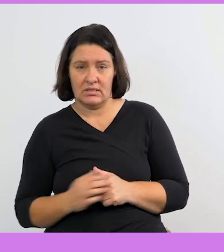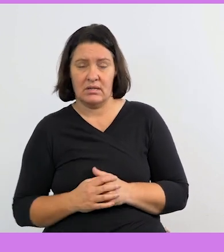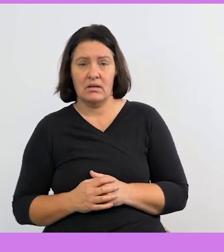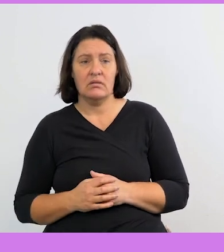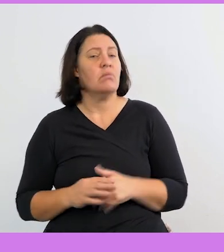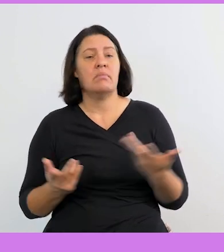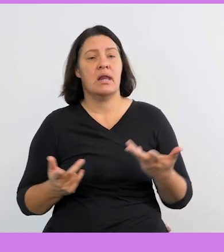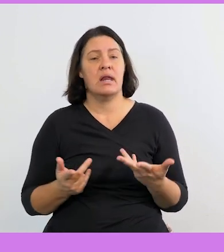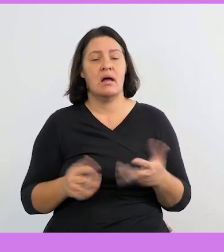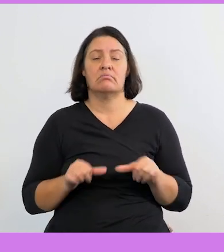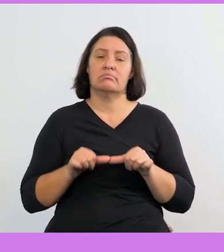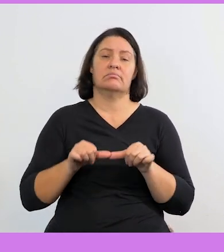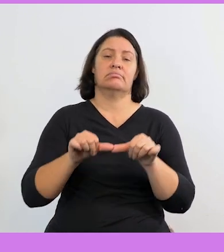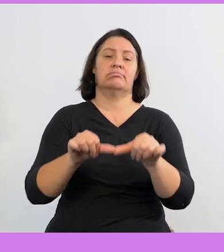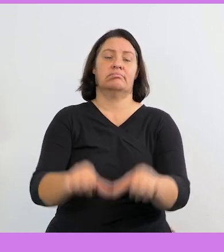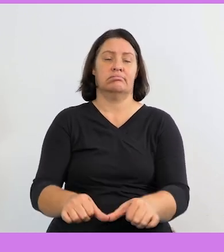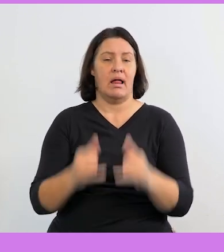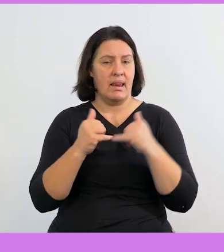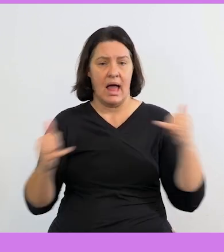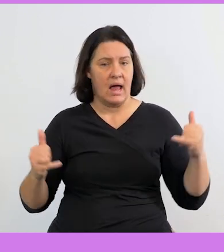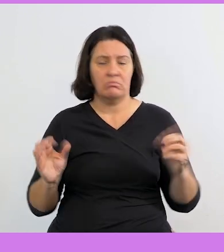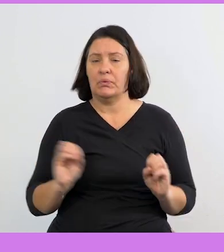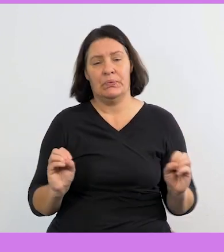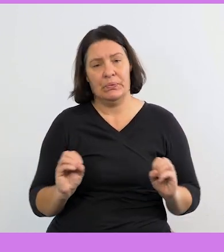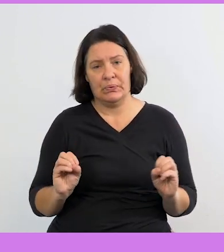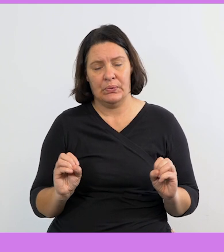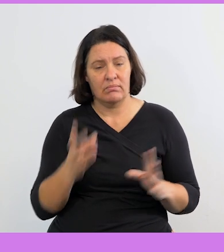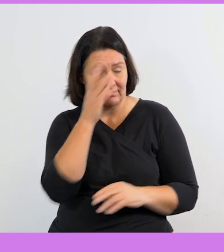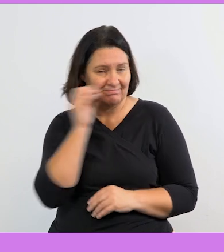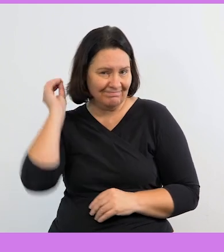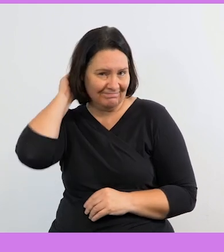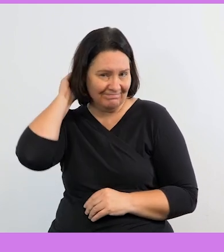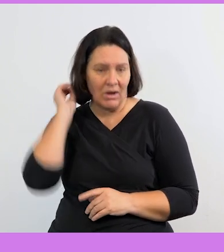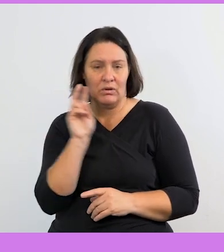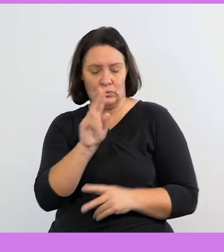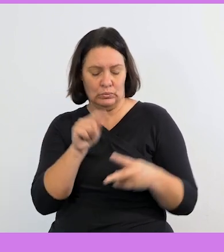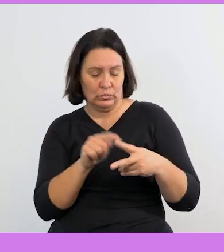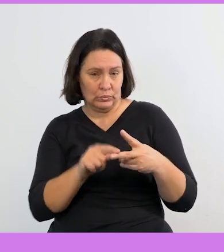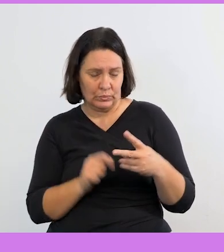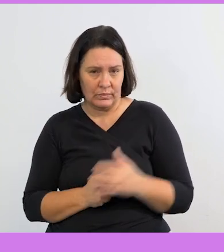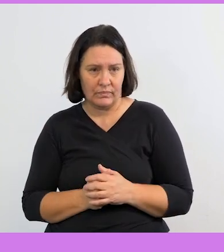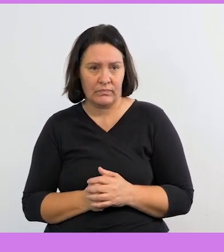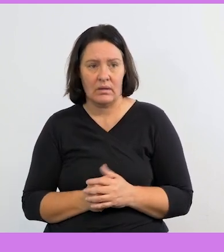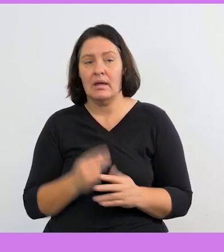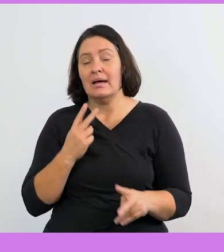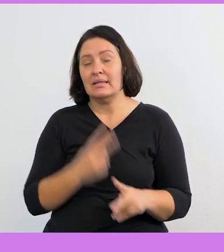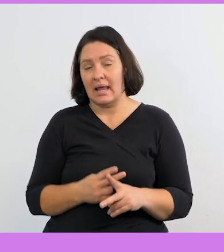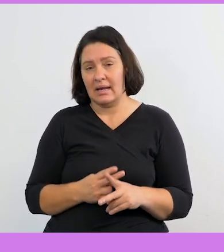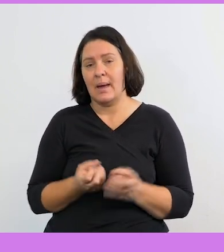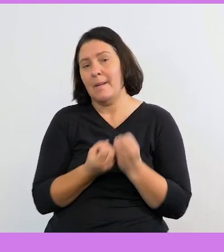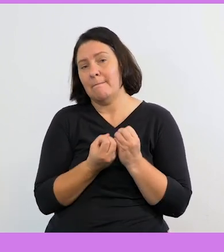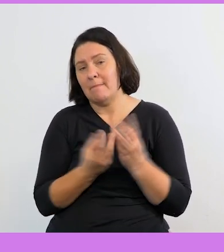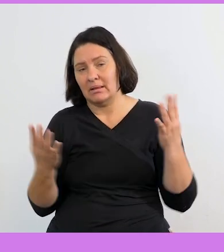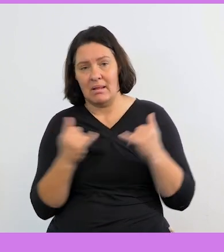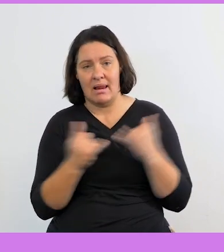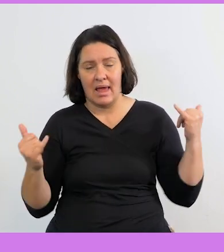decreasing. And it does not keep a consistent straight line. So I want you to take note of the 2 points here. Then I also